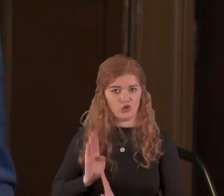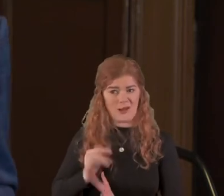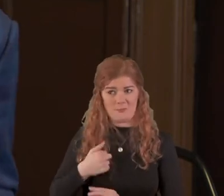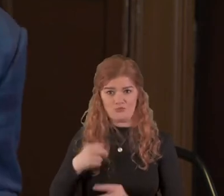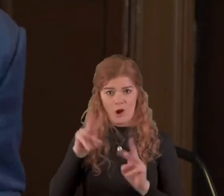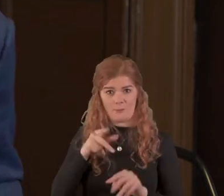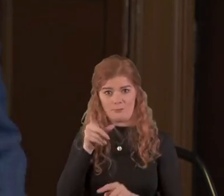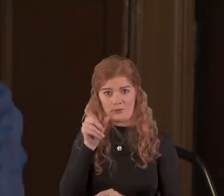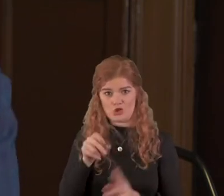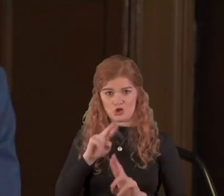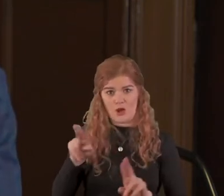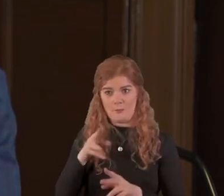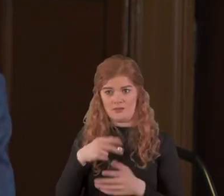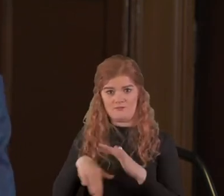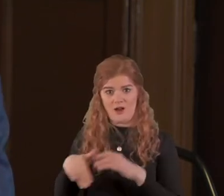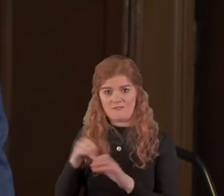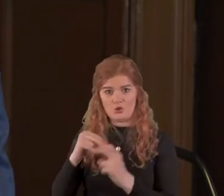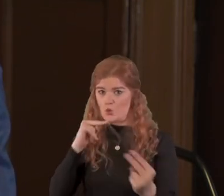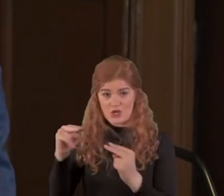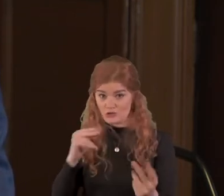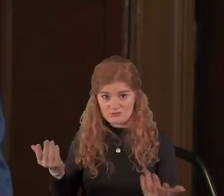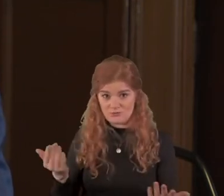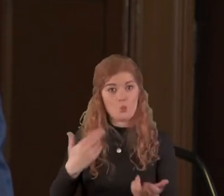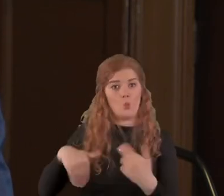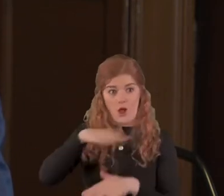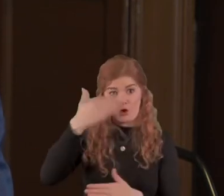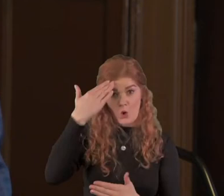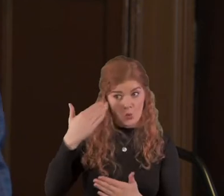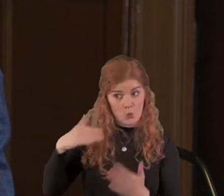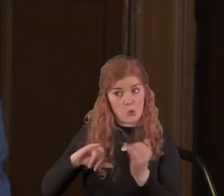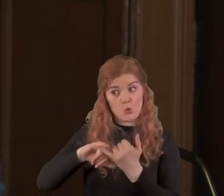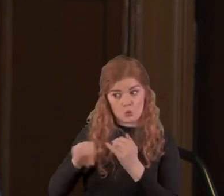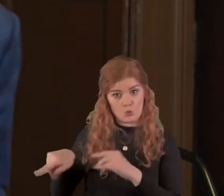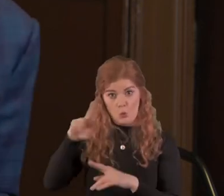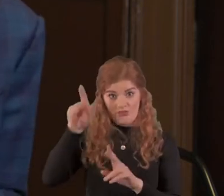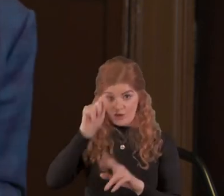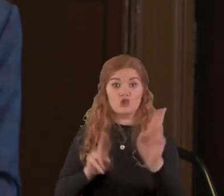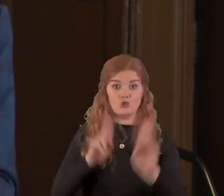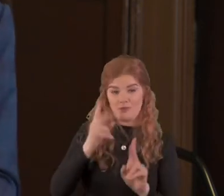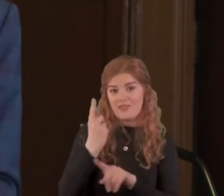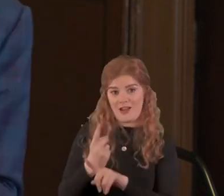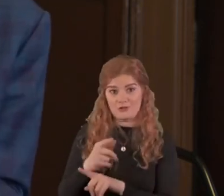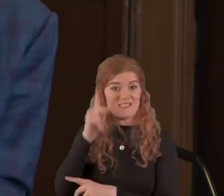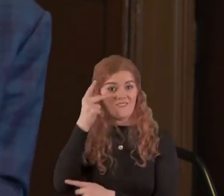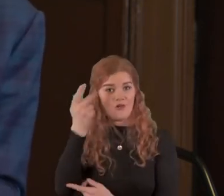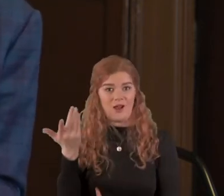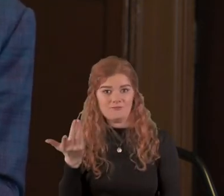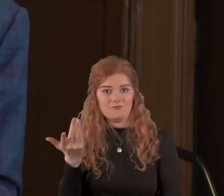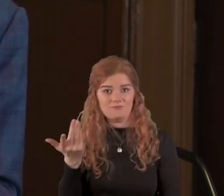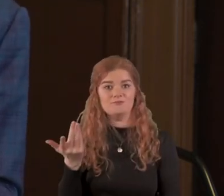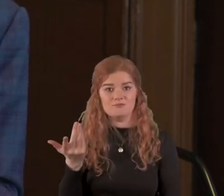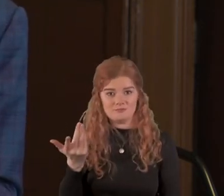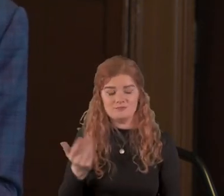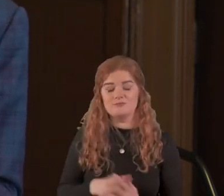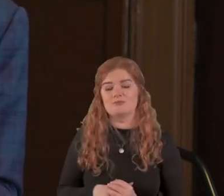person who's meant to be doing the negotiation. We know perfectly well who he thought should be doing the negotiation, De Valera.